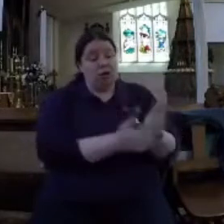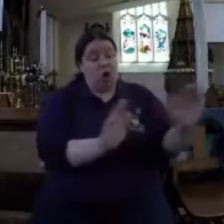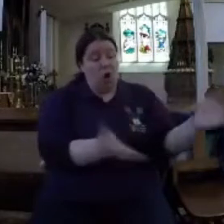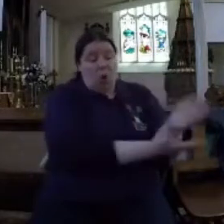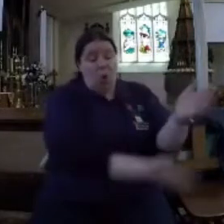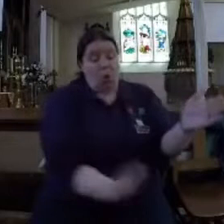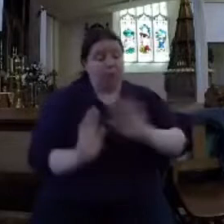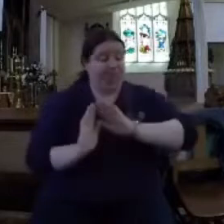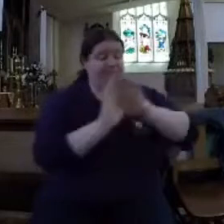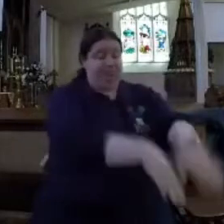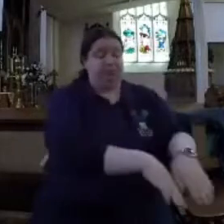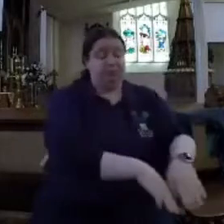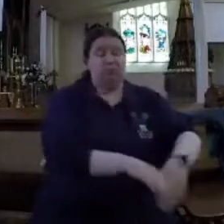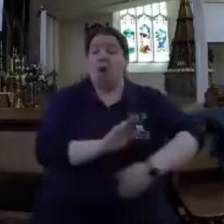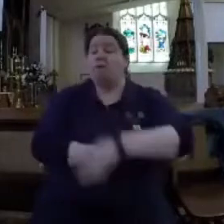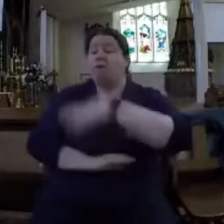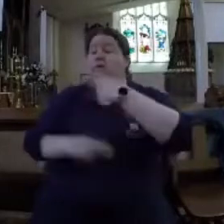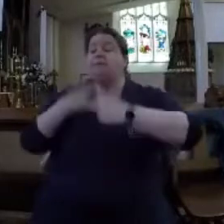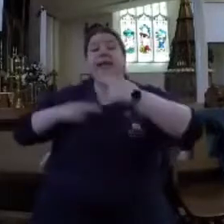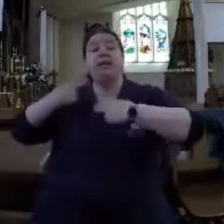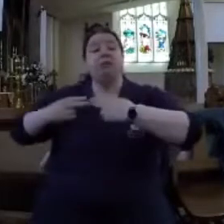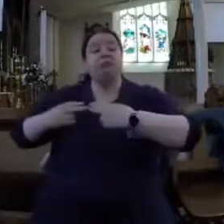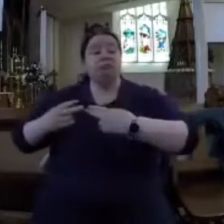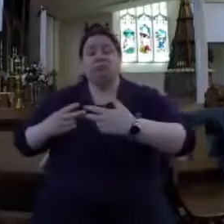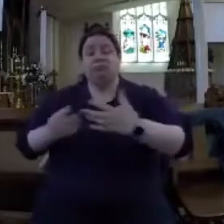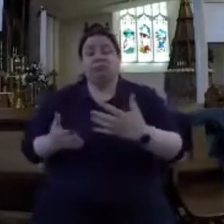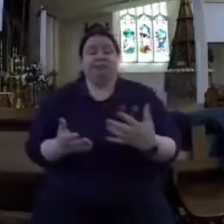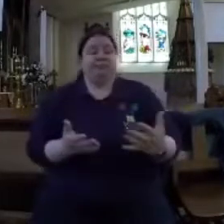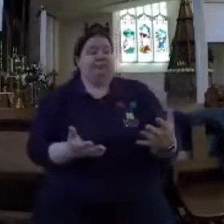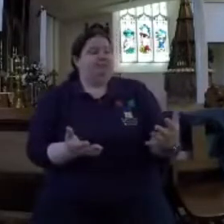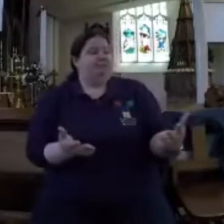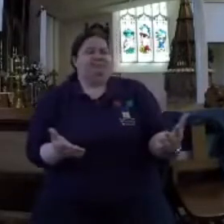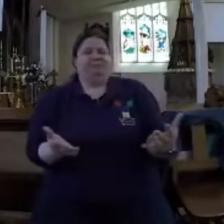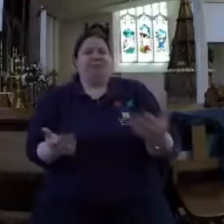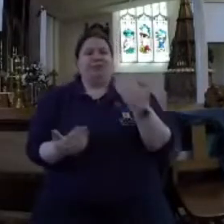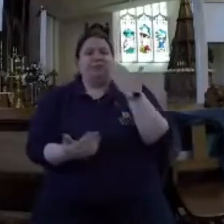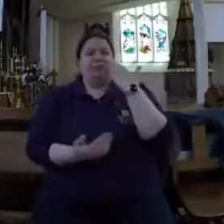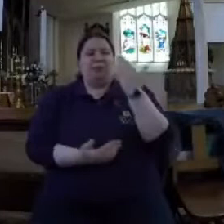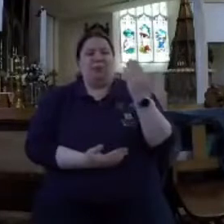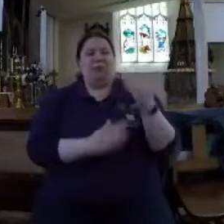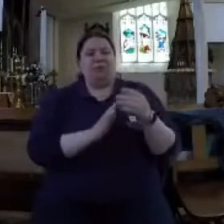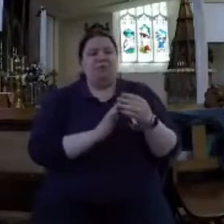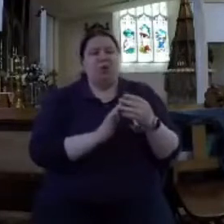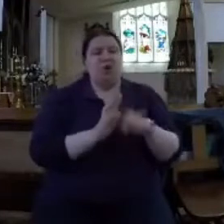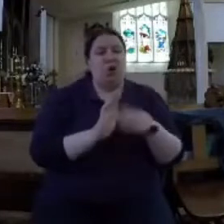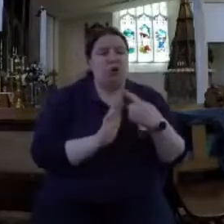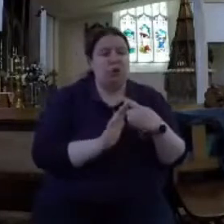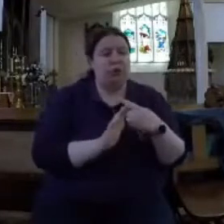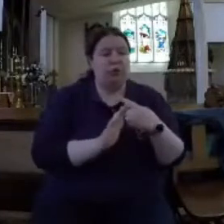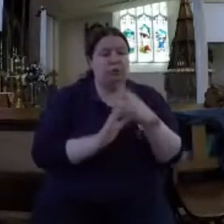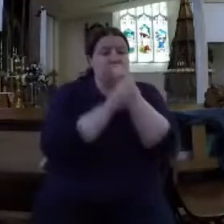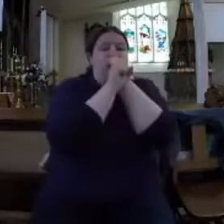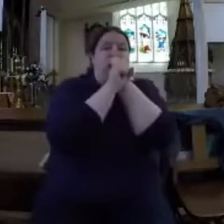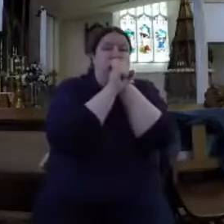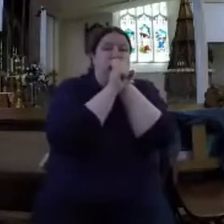and then they went and had a picnic. And I mean, I don't know if Joseph has lost his voice or something,